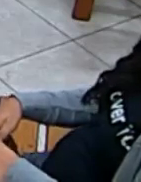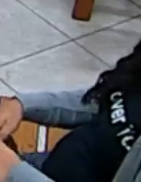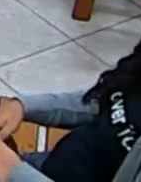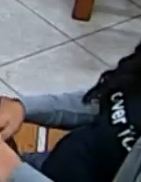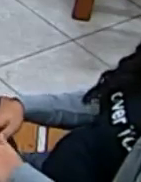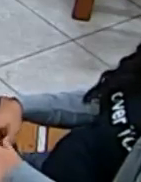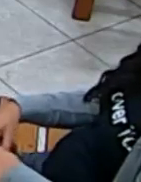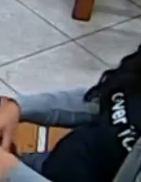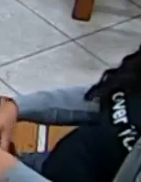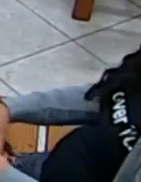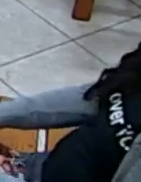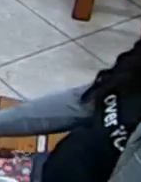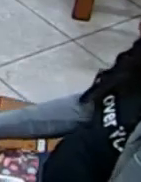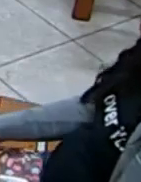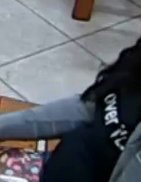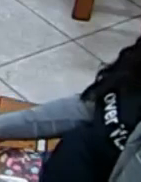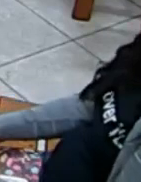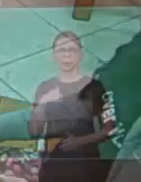It's for this time.